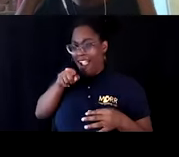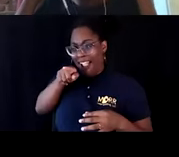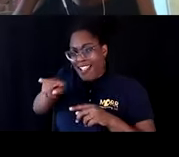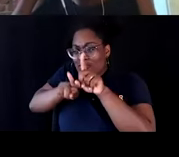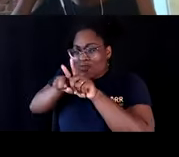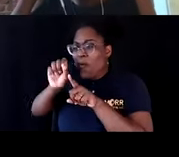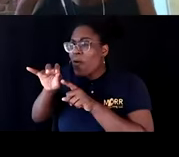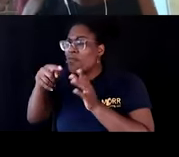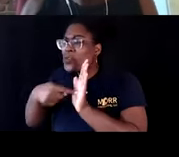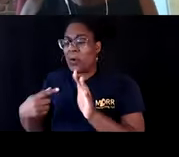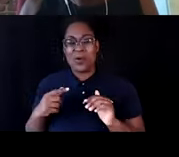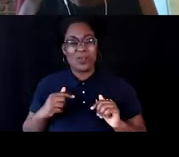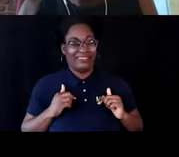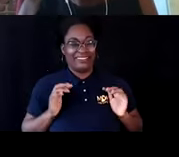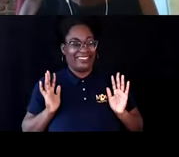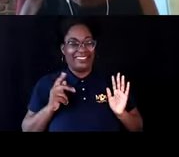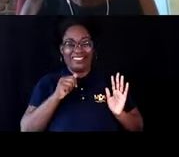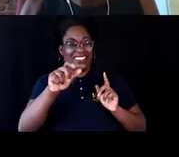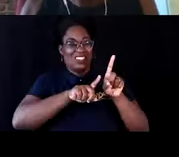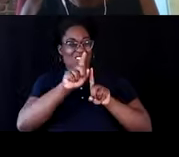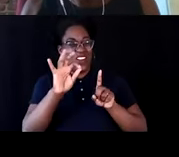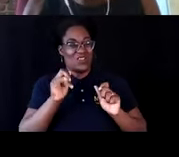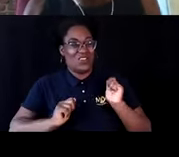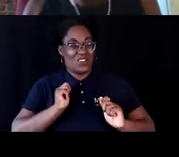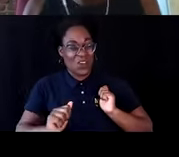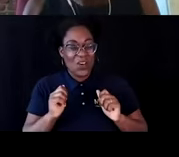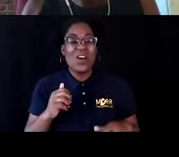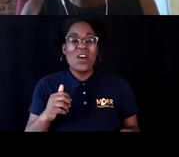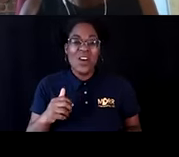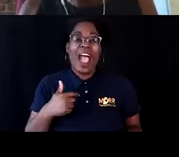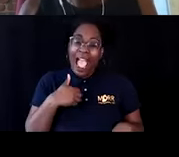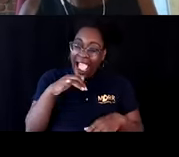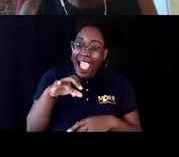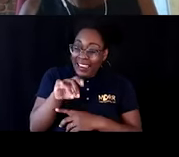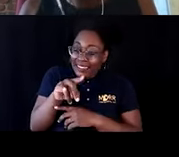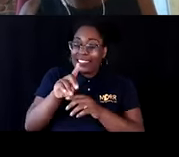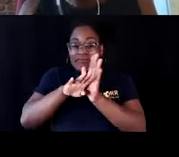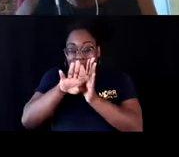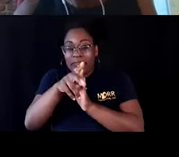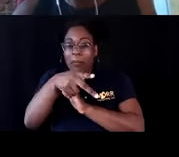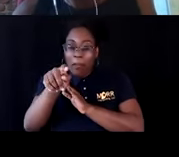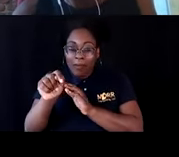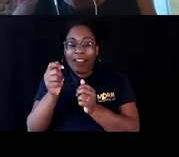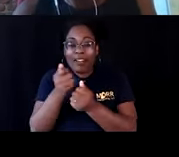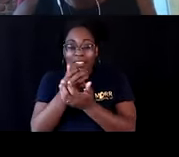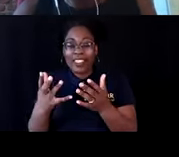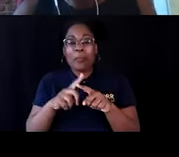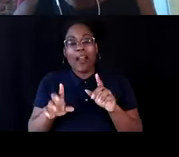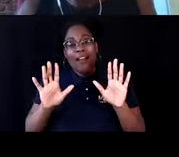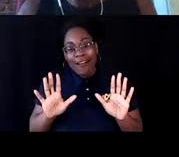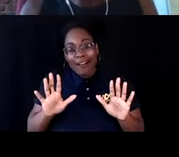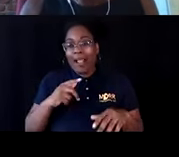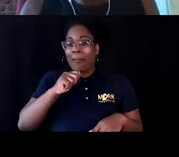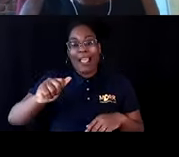like amazing visuals that I spent a lot of time on. So with that said, we're going to go through and do some of them. We're going to look